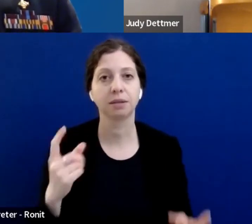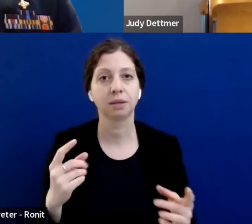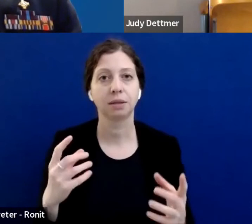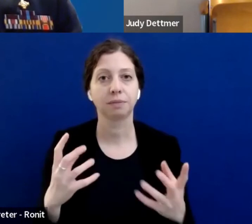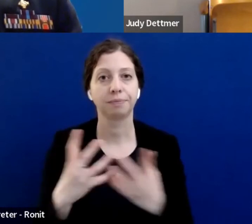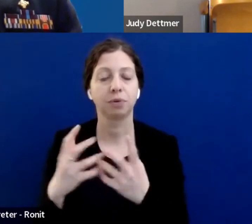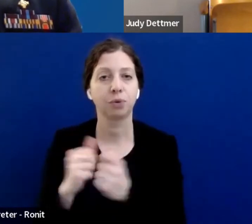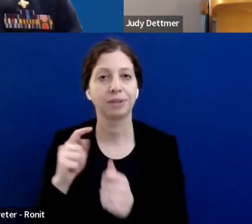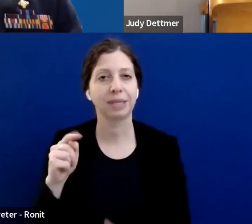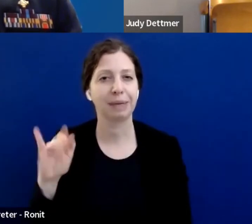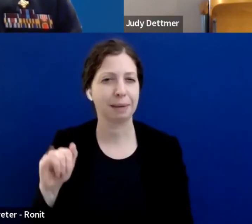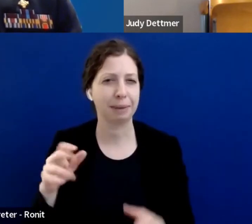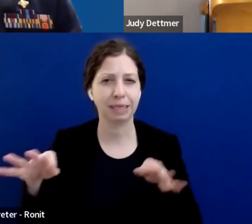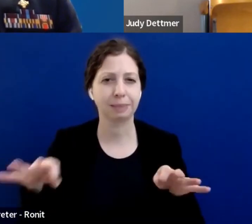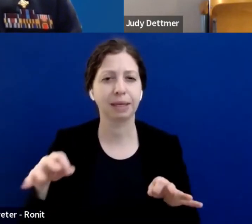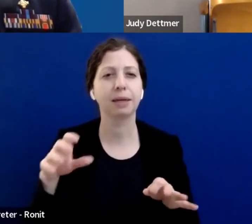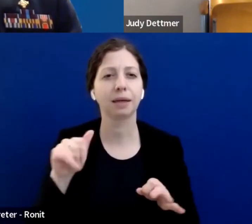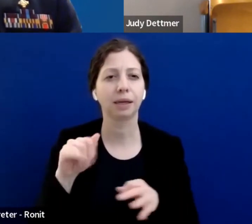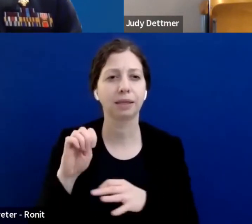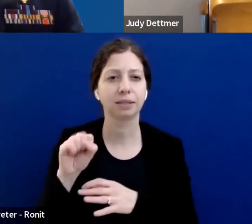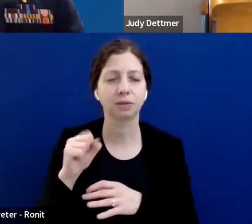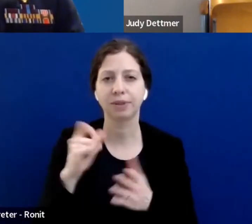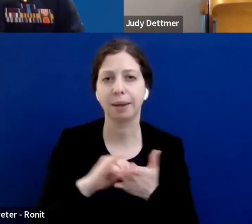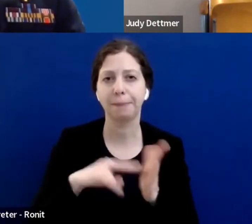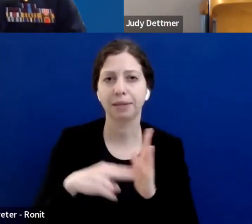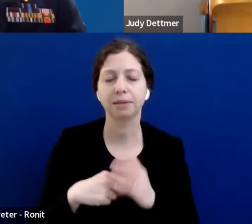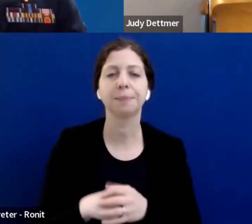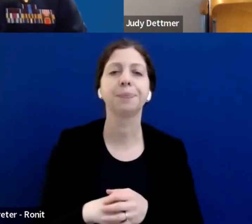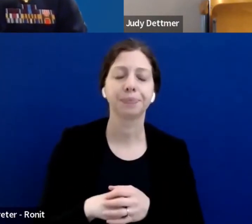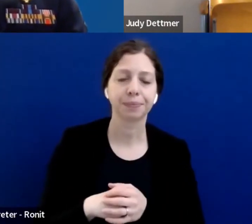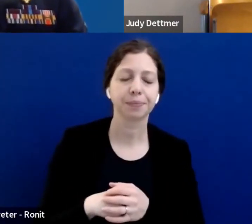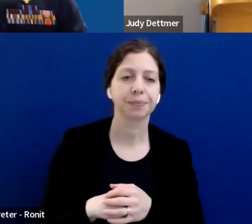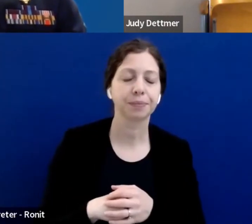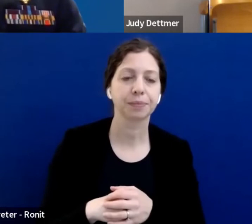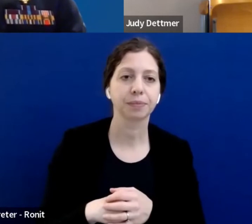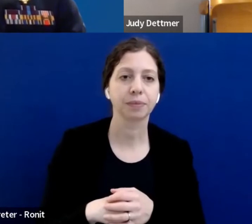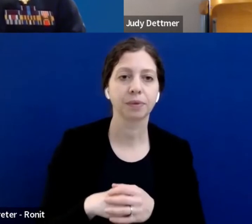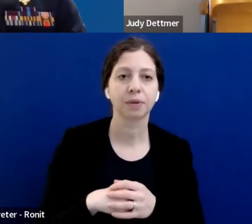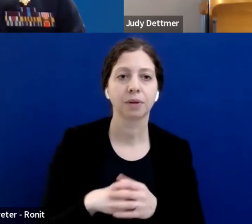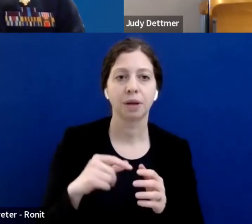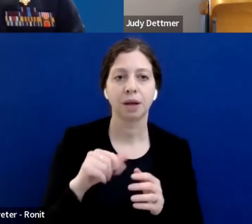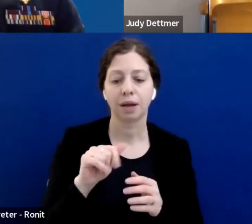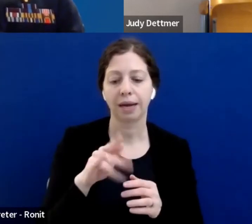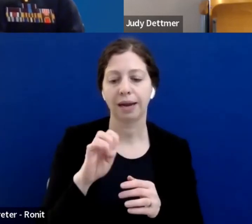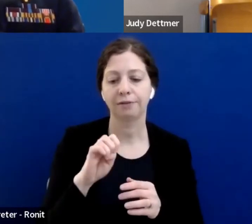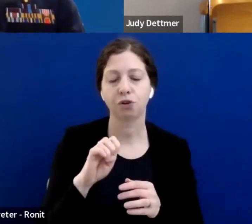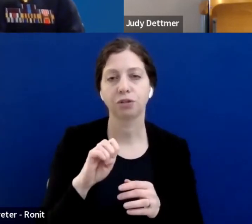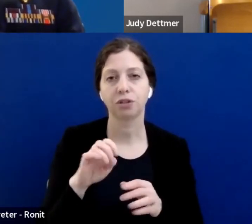Maybe just explain what ACEs is for people who don't know what that is. Sure. So adverse childhood